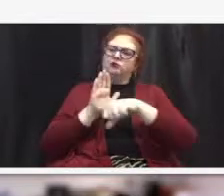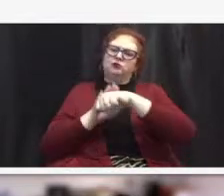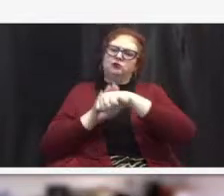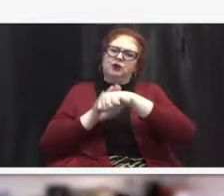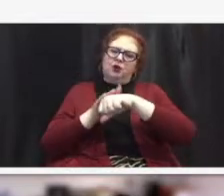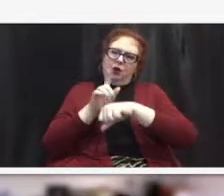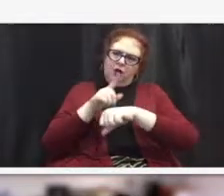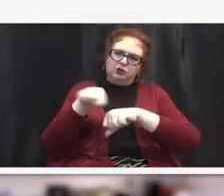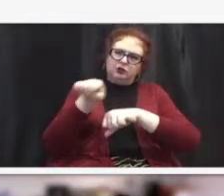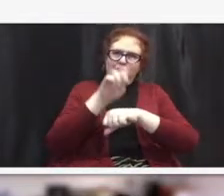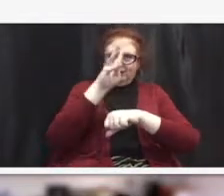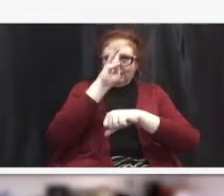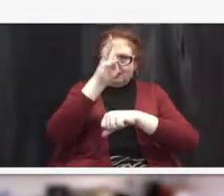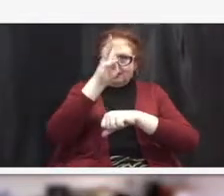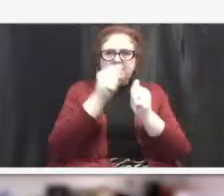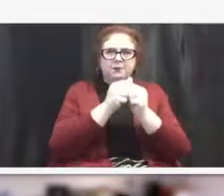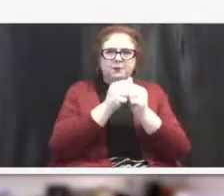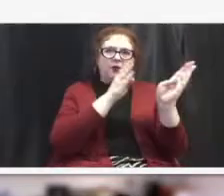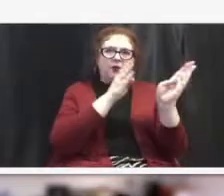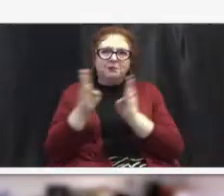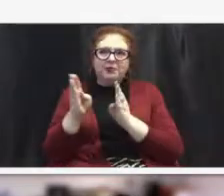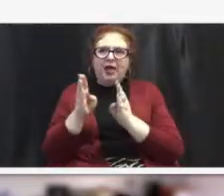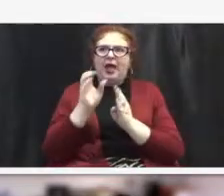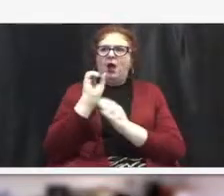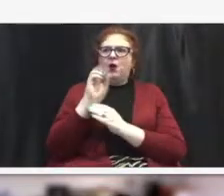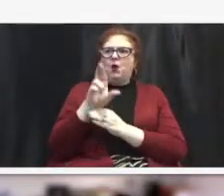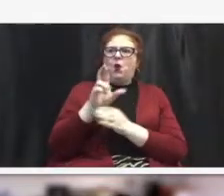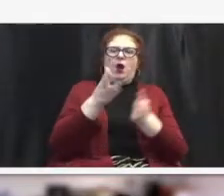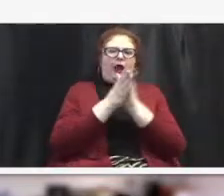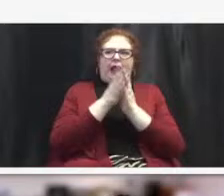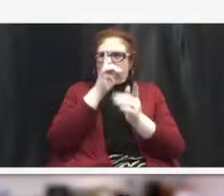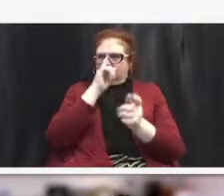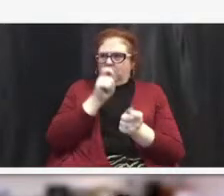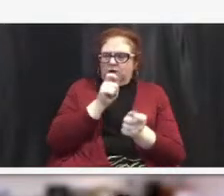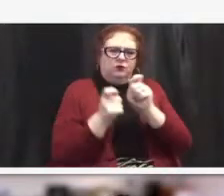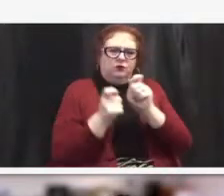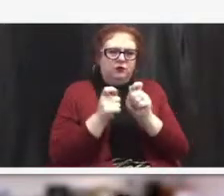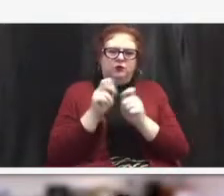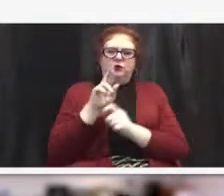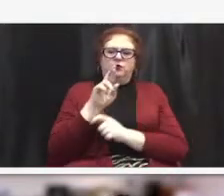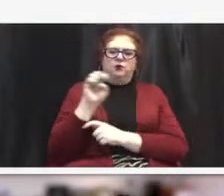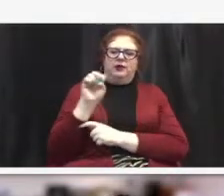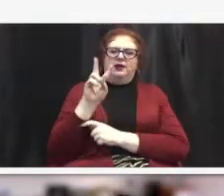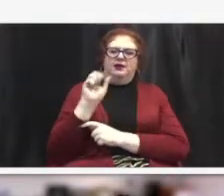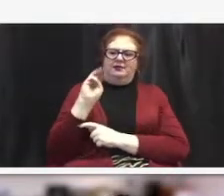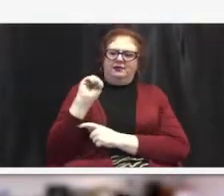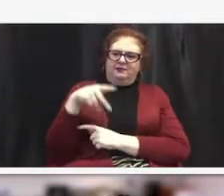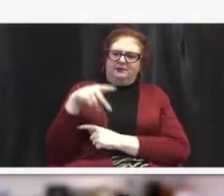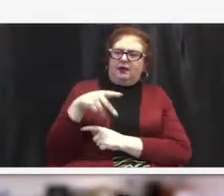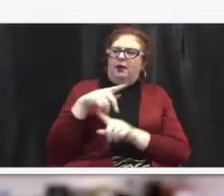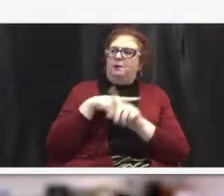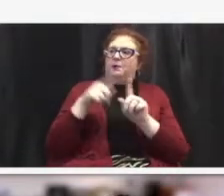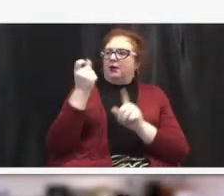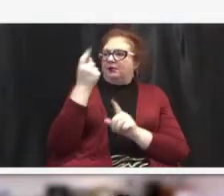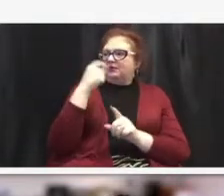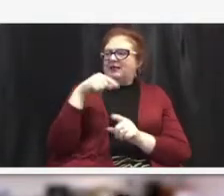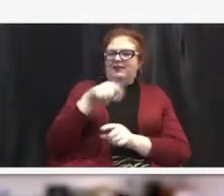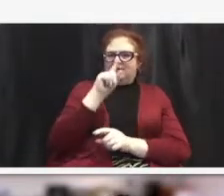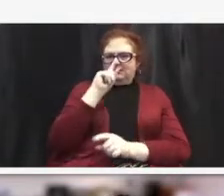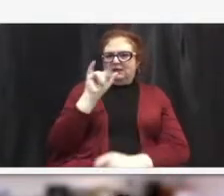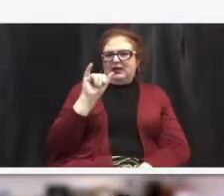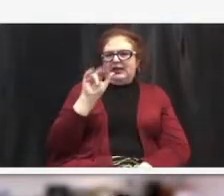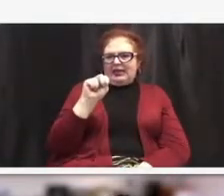with a plan or trying to revamp, understand that this is infill development in our city where we're